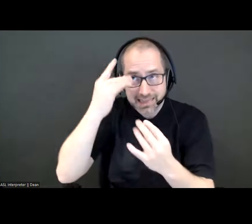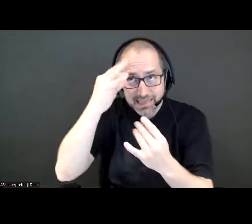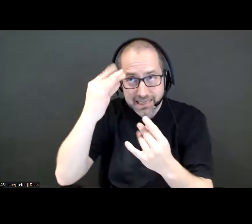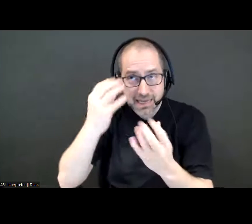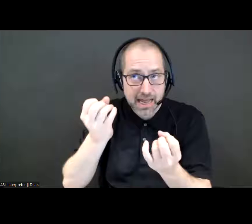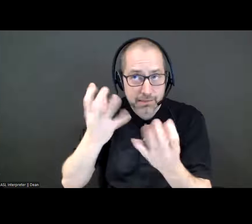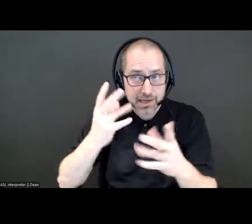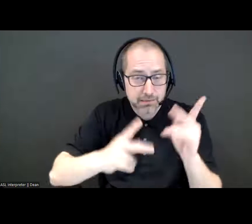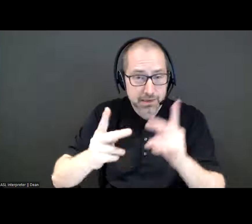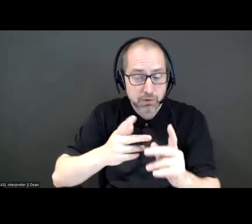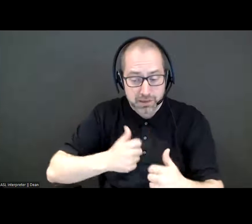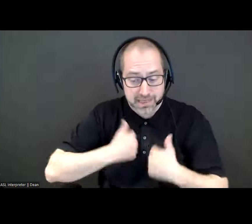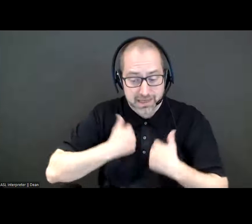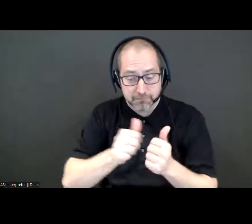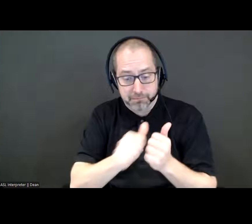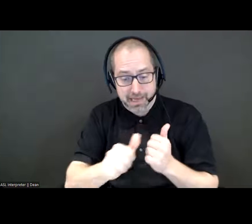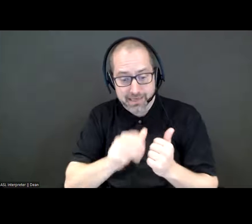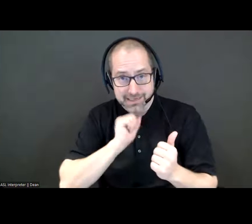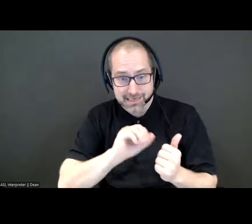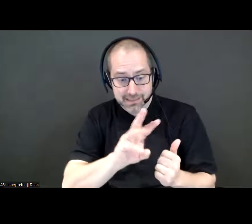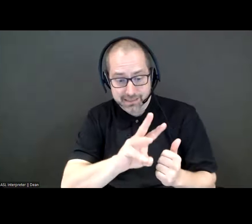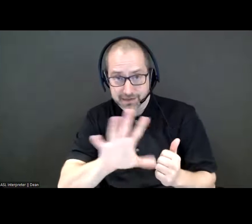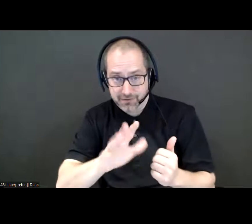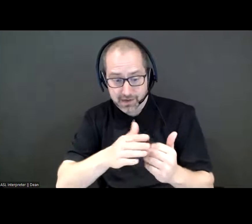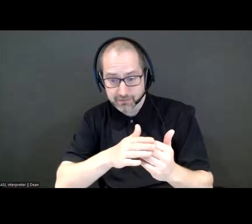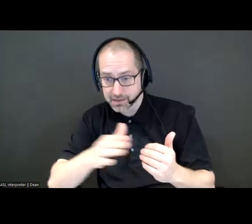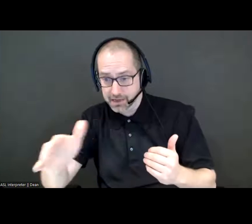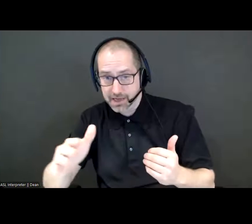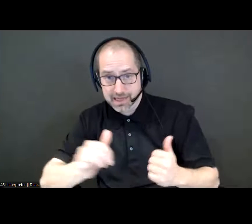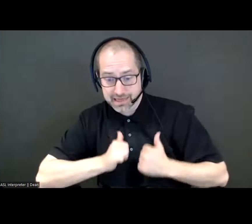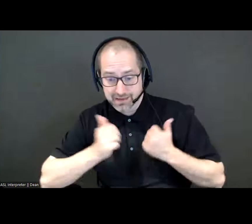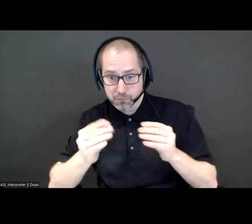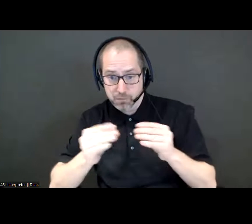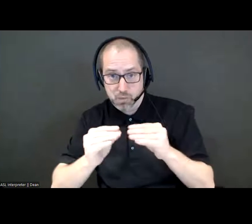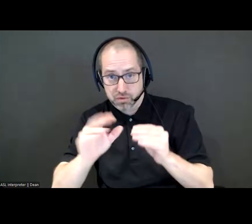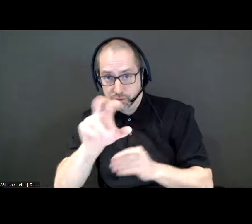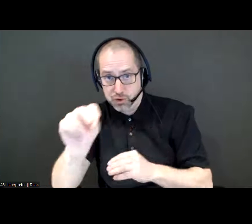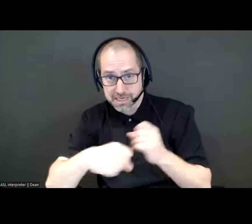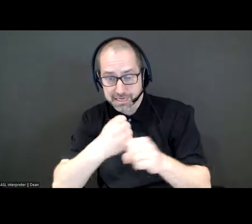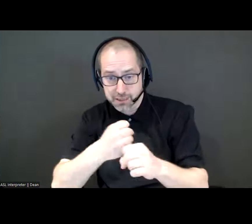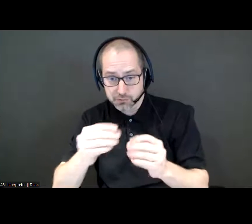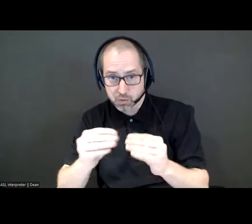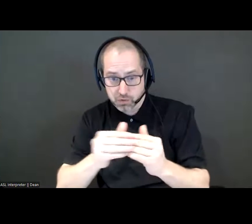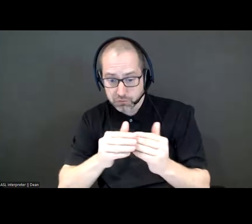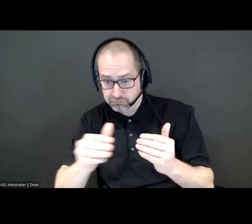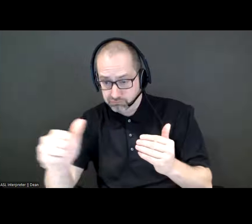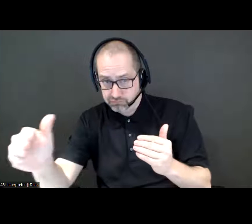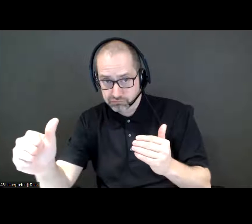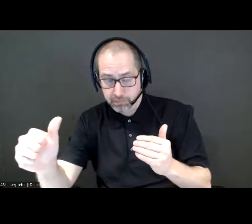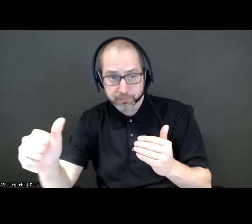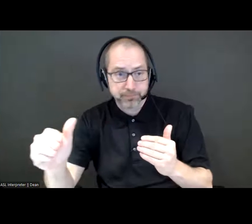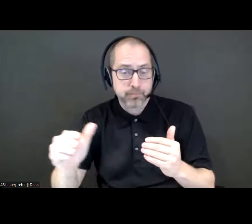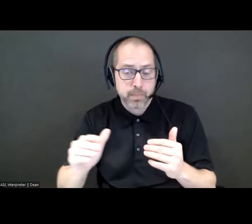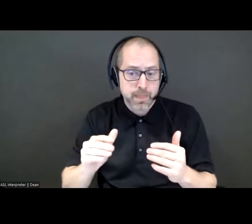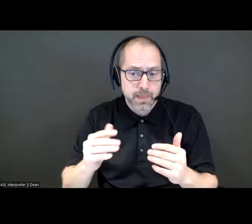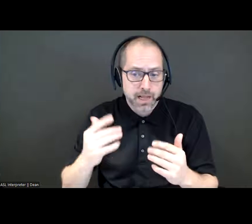past 65 and living for another 30 years, I just wonder what